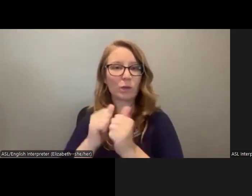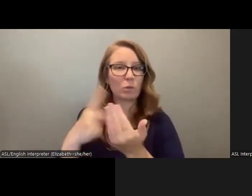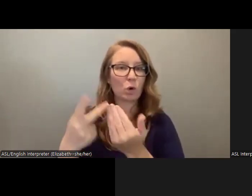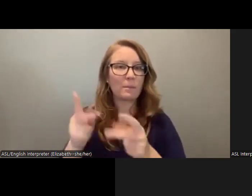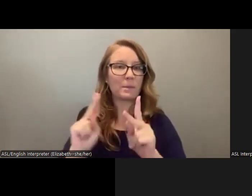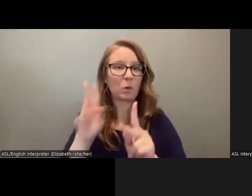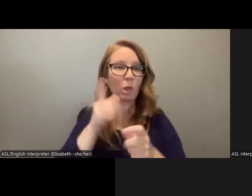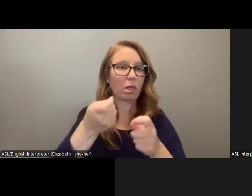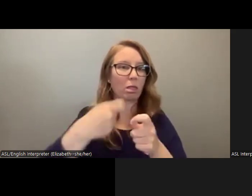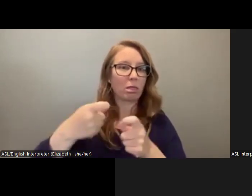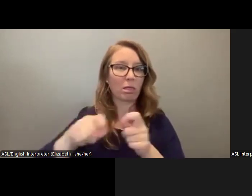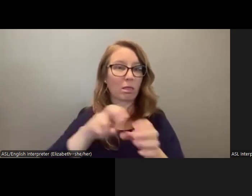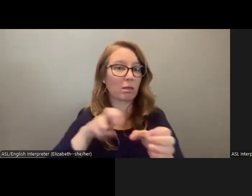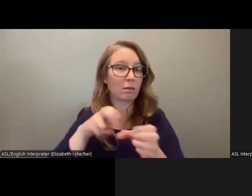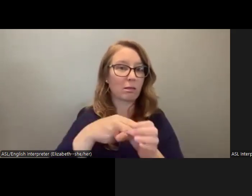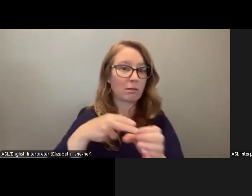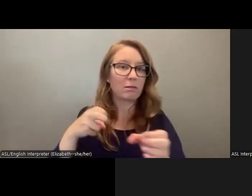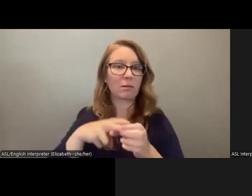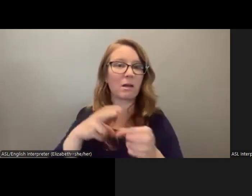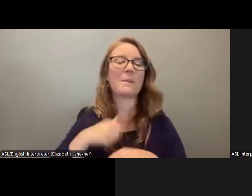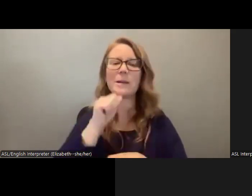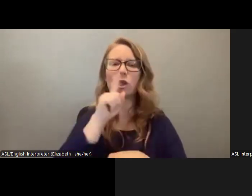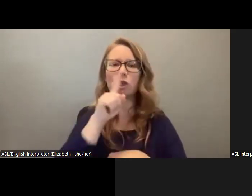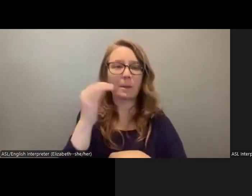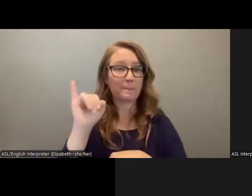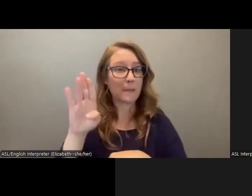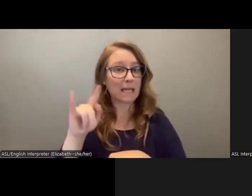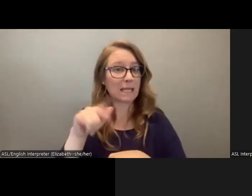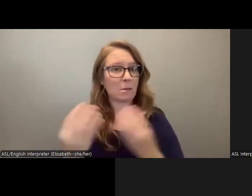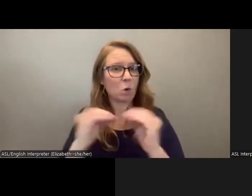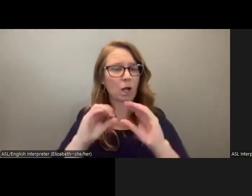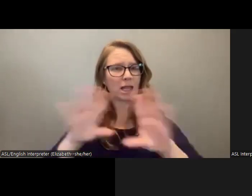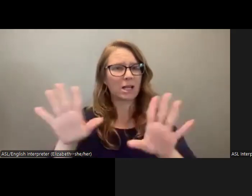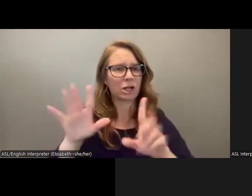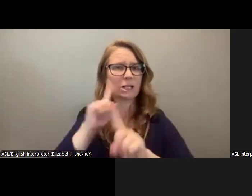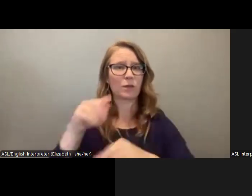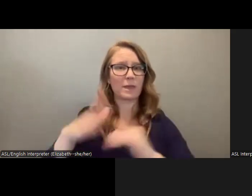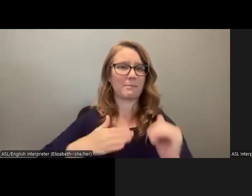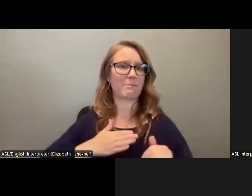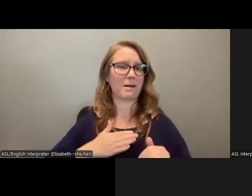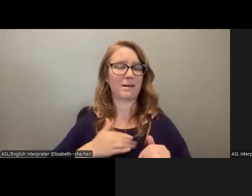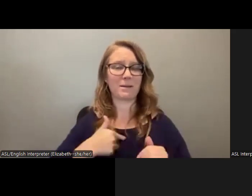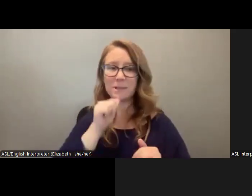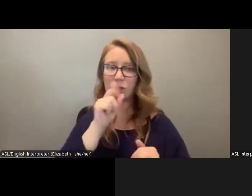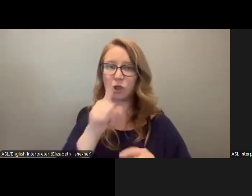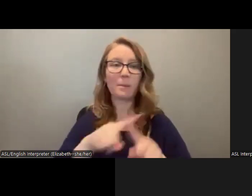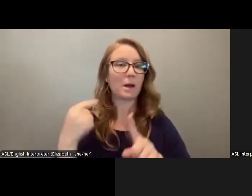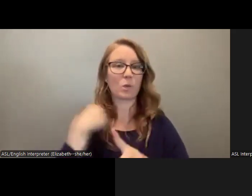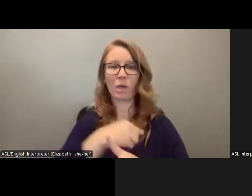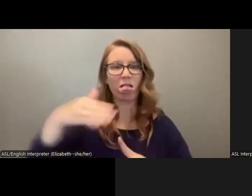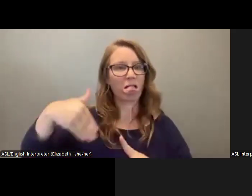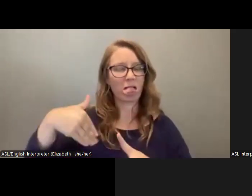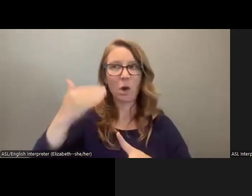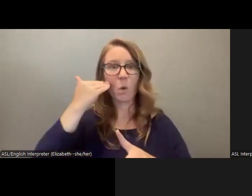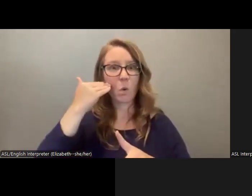out. And again, I'm not sure if Becky, if you have a more concrete answer than what I'm given, but I think we haven't gotten to the point where we kind of know